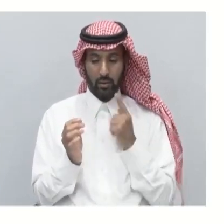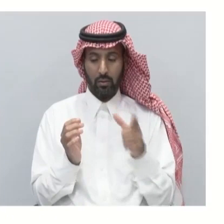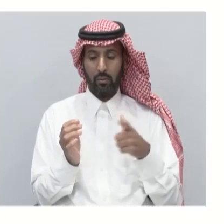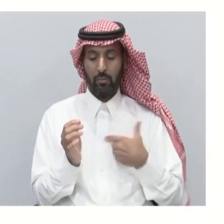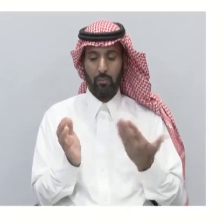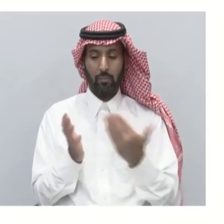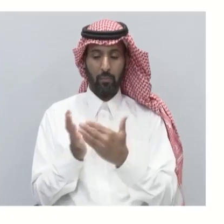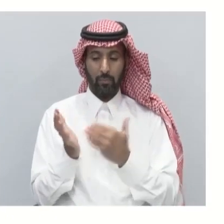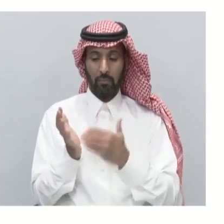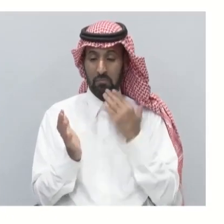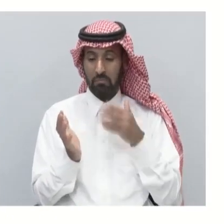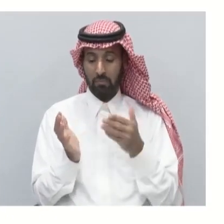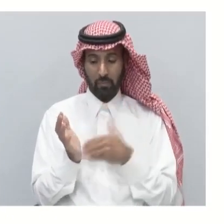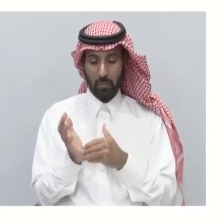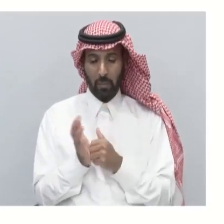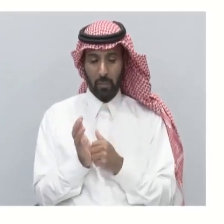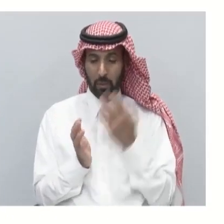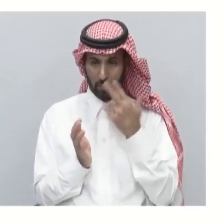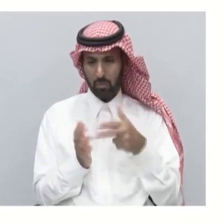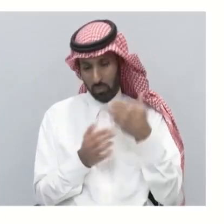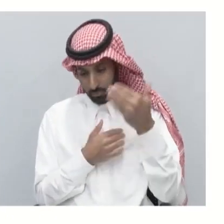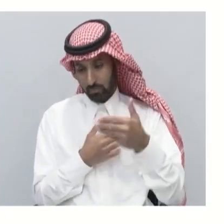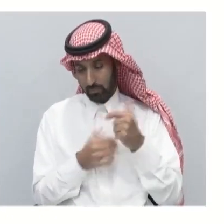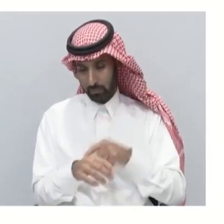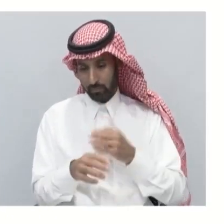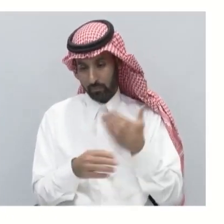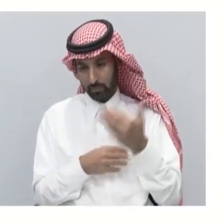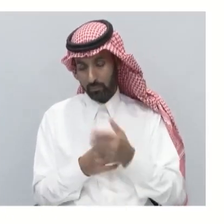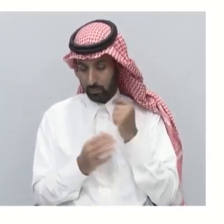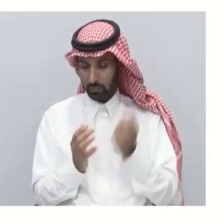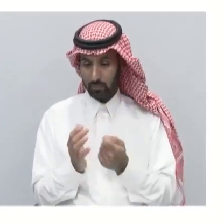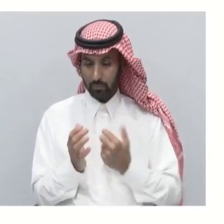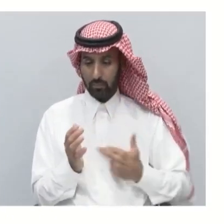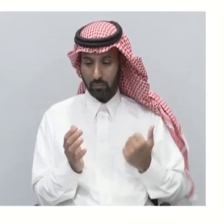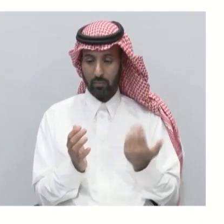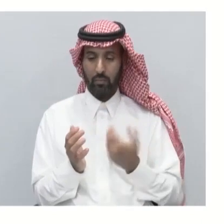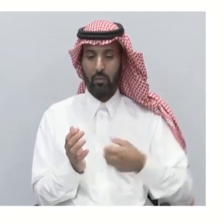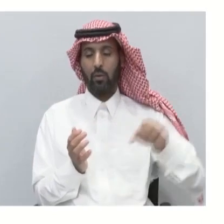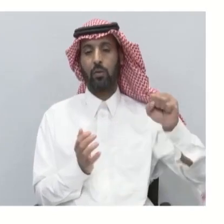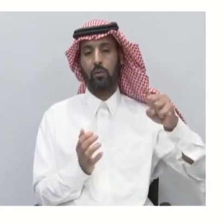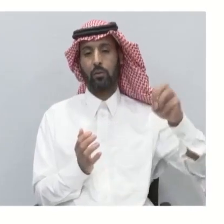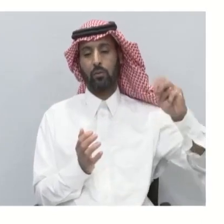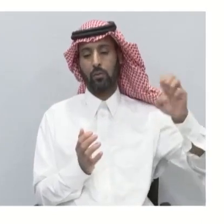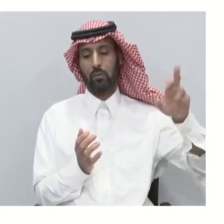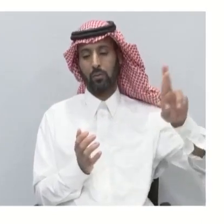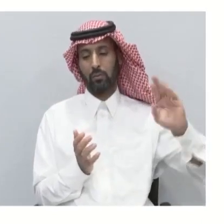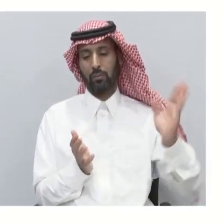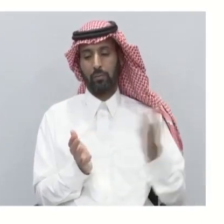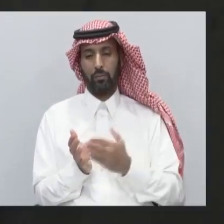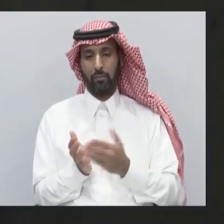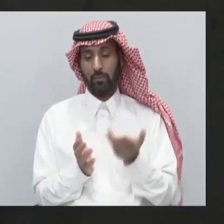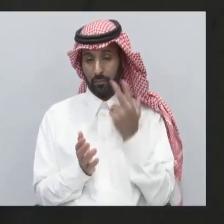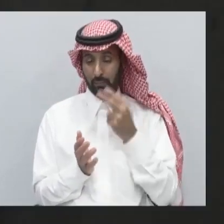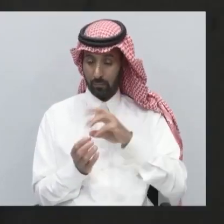signature. I could say in here, see you then, and sign your name, Summer. Okay? Now